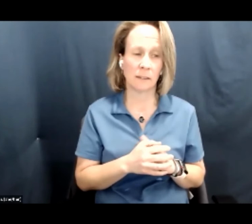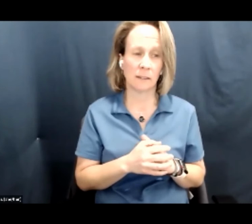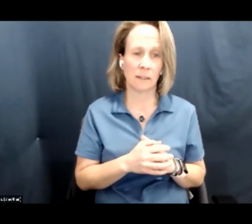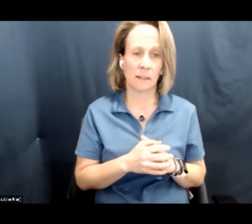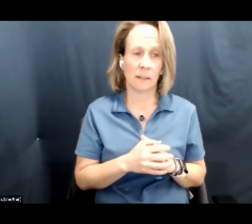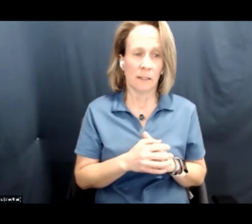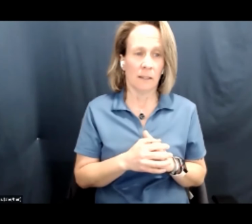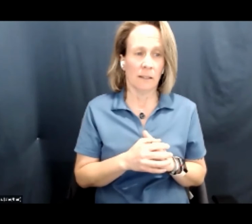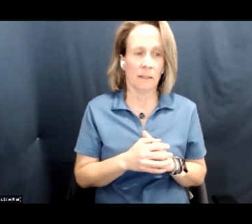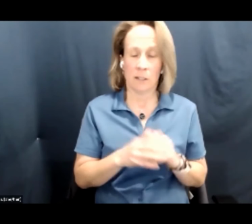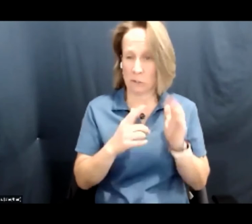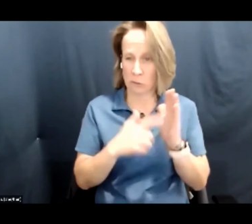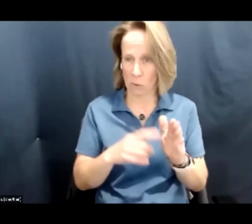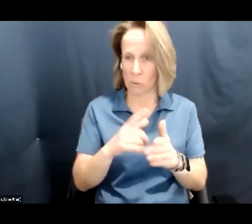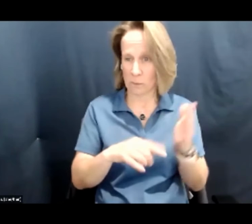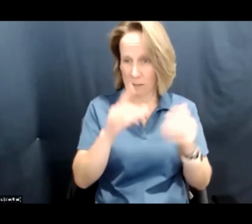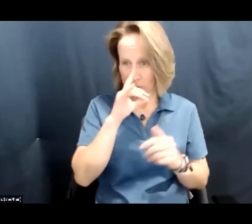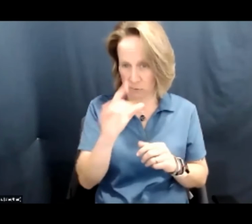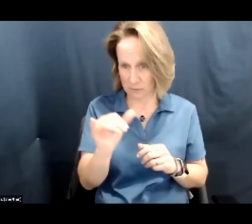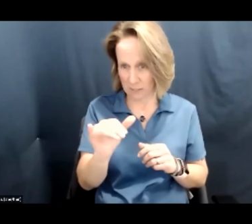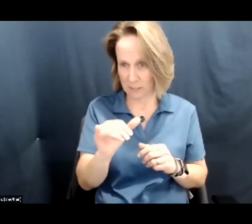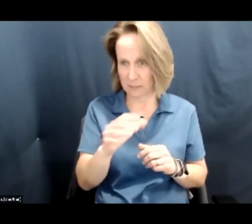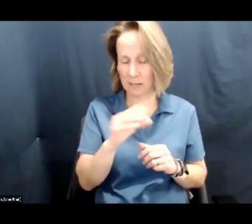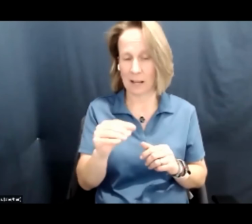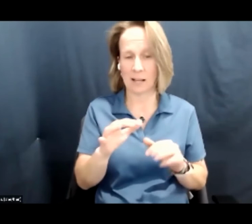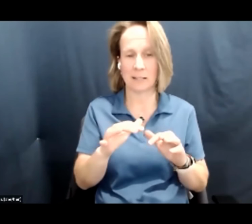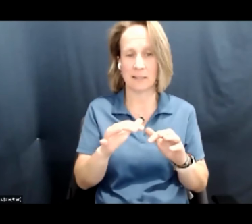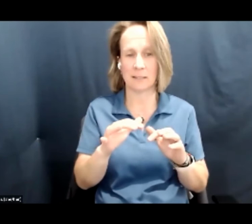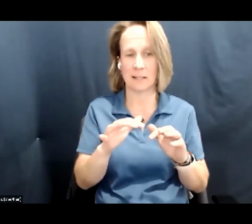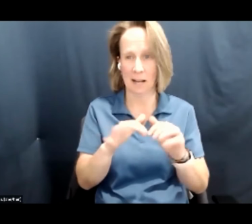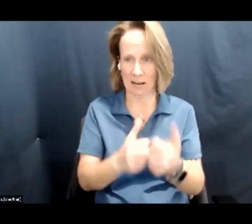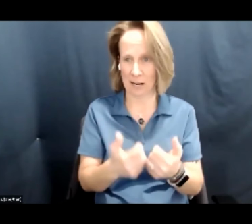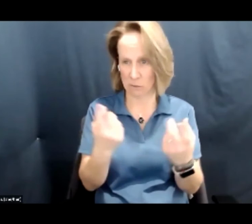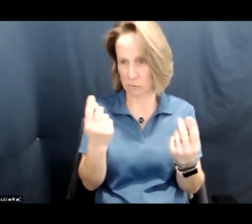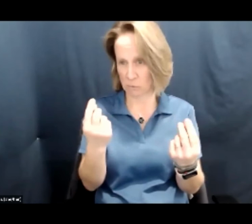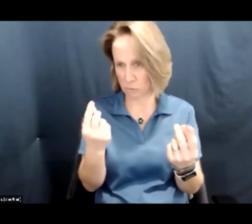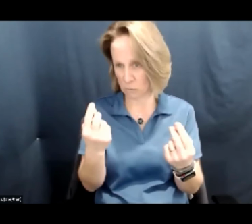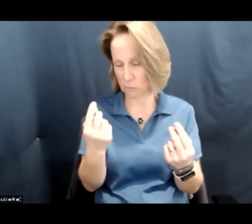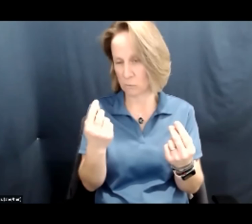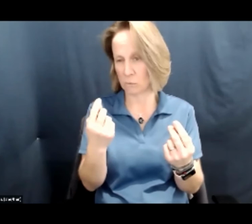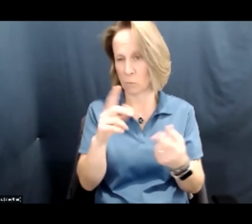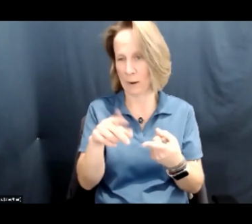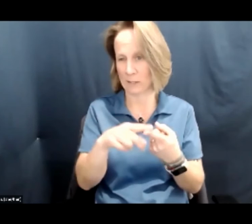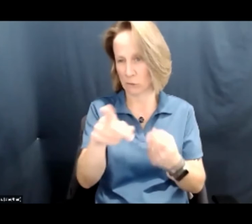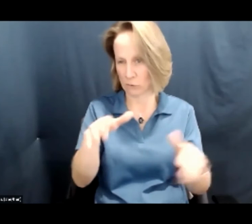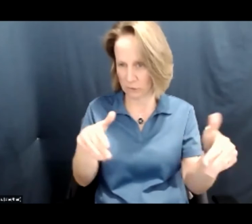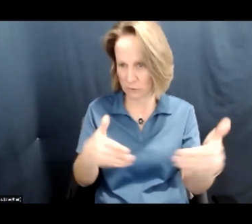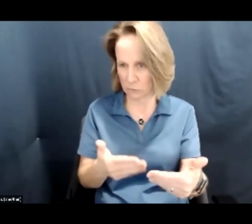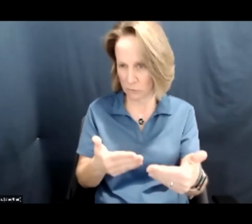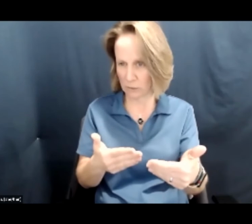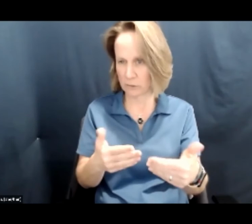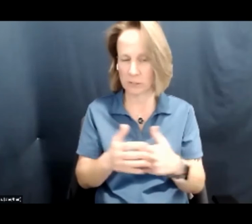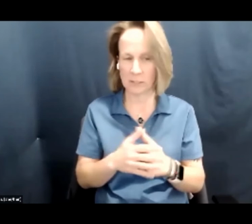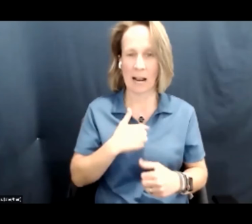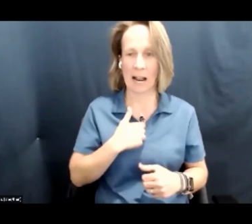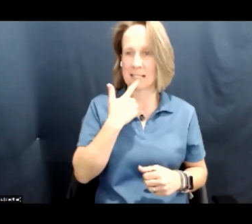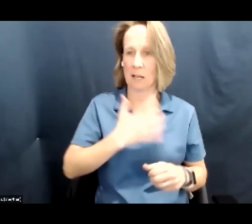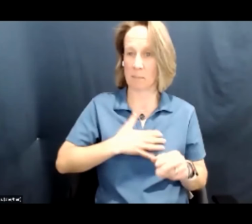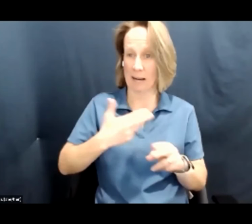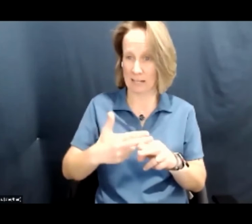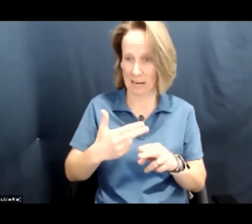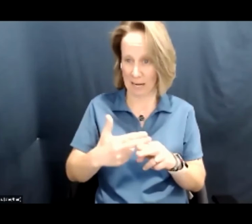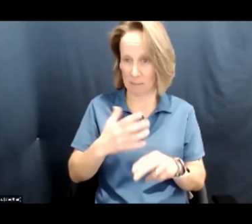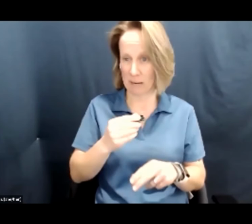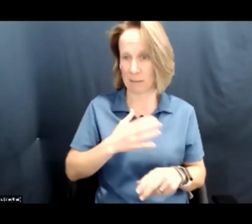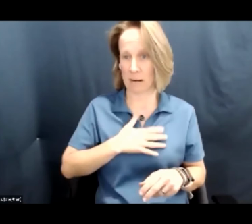going to talk about how to incorporate pronouns into our introduction. So you might have seen at the beginning, I said my name and my